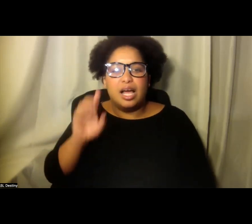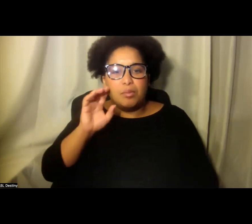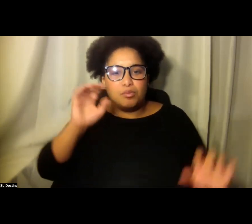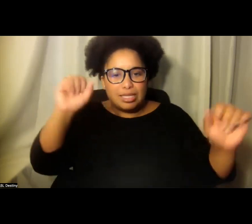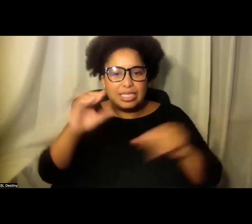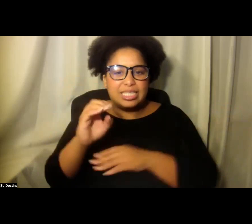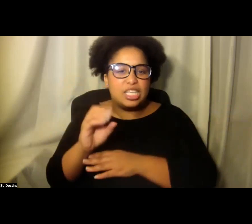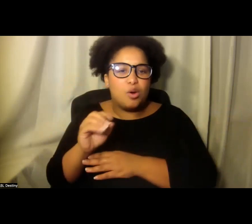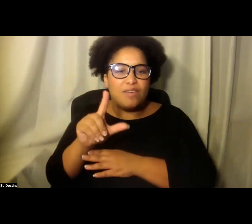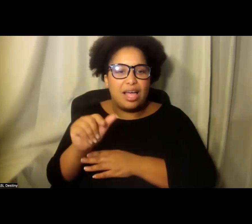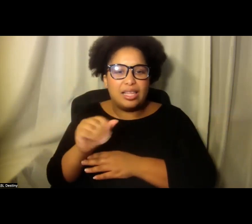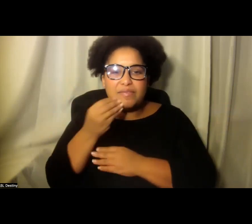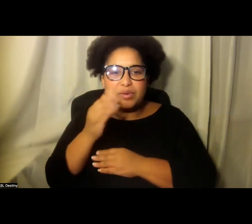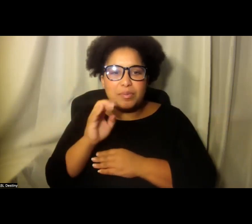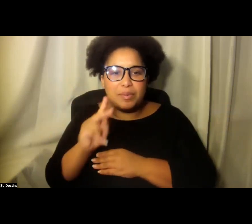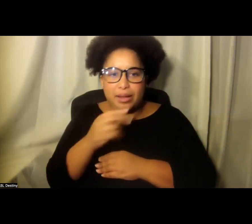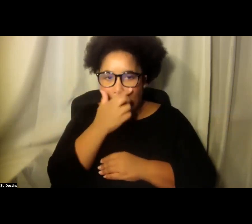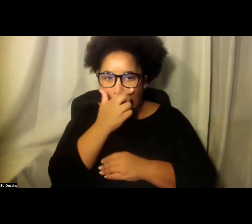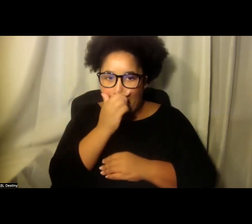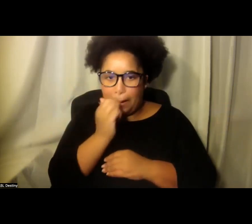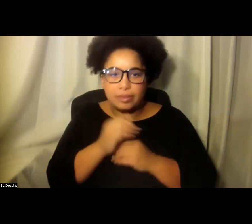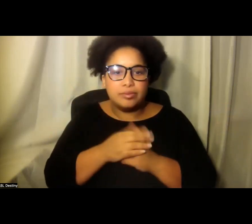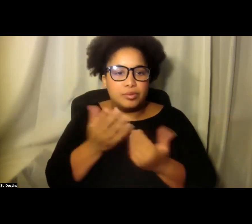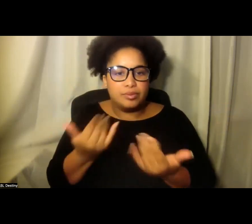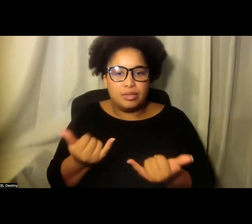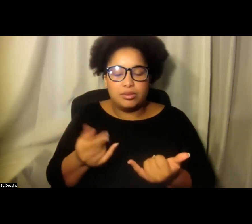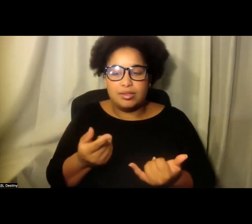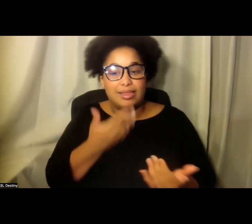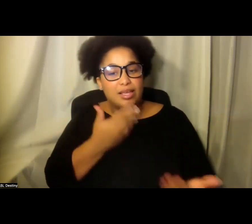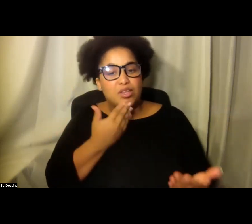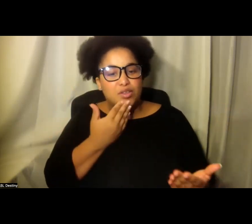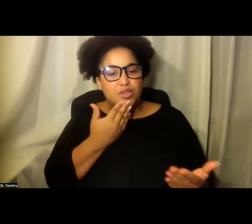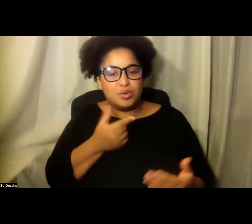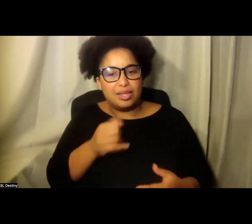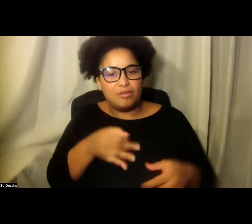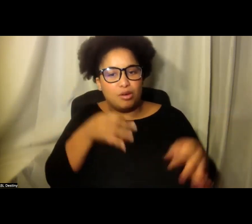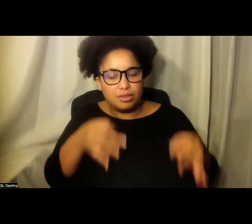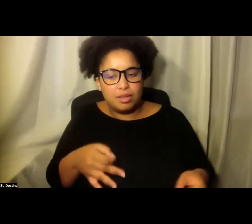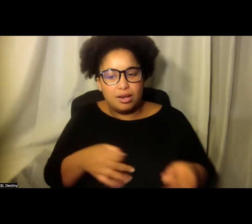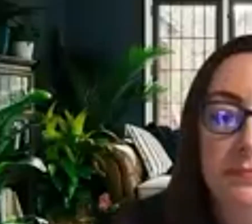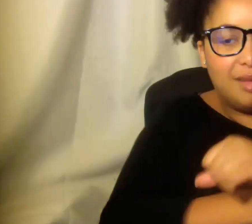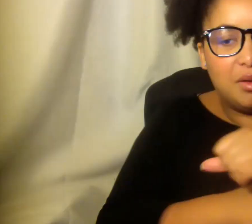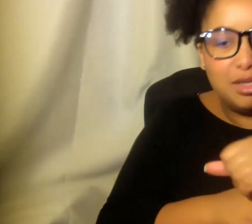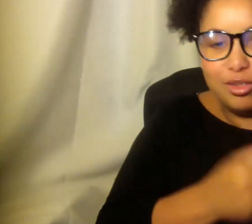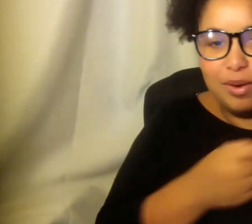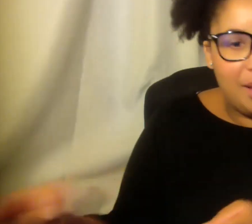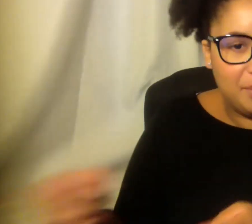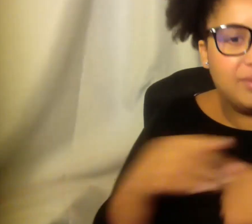next. Great, thank you. And thanks for laying the groundwork, Glenn. Appreciate that.